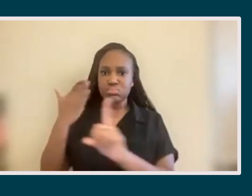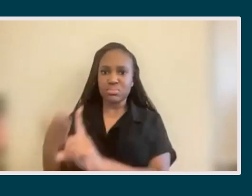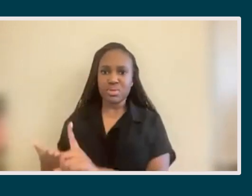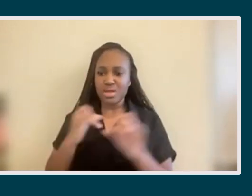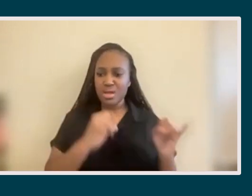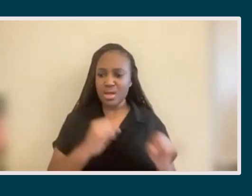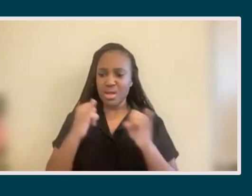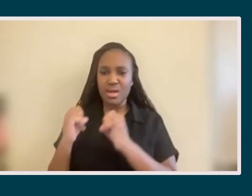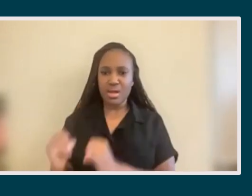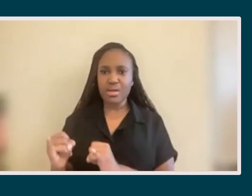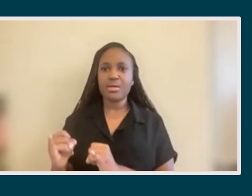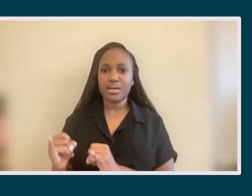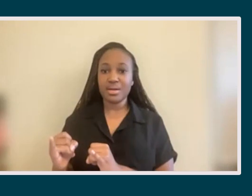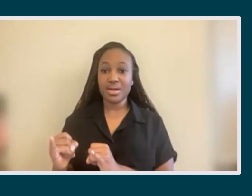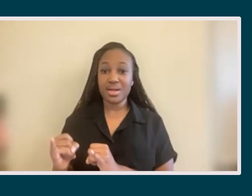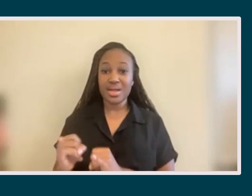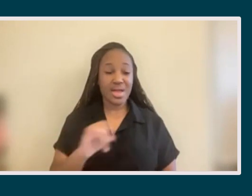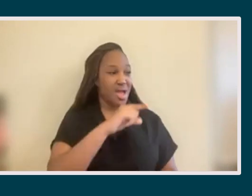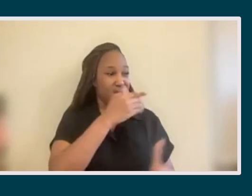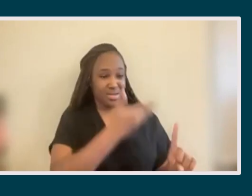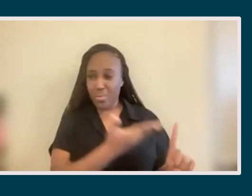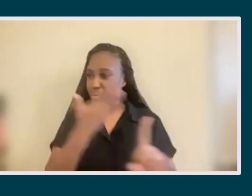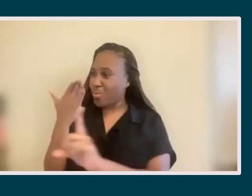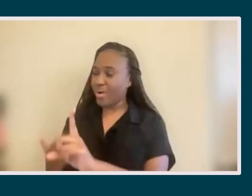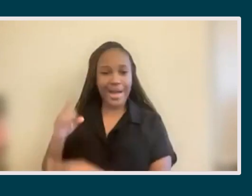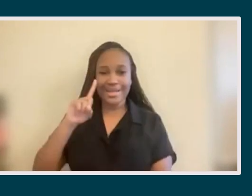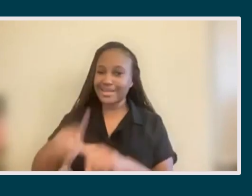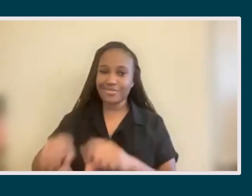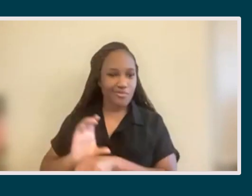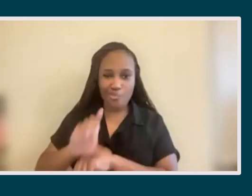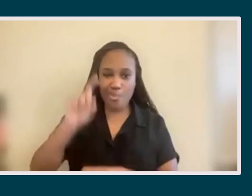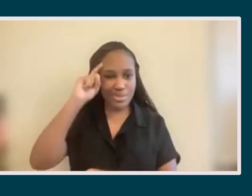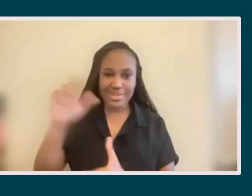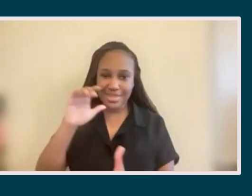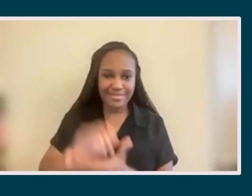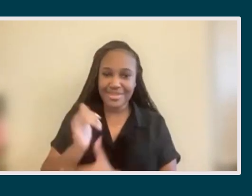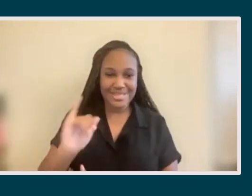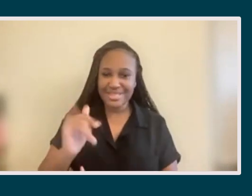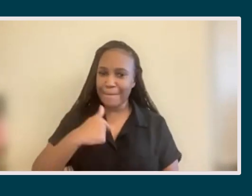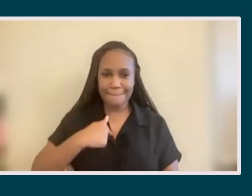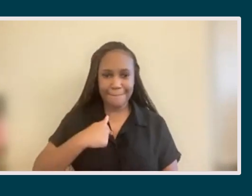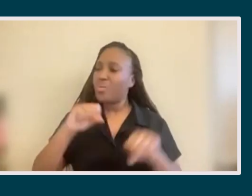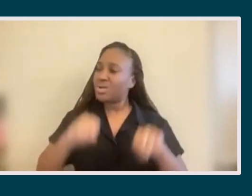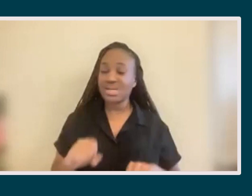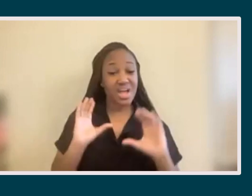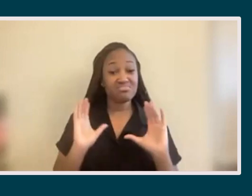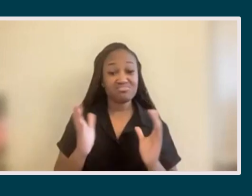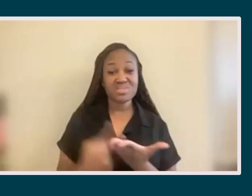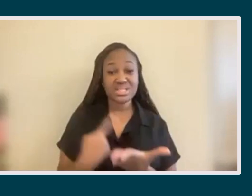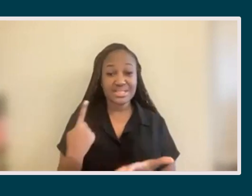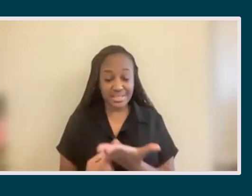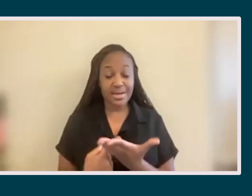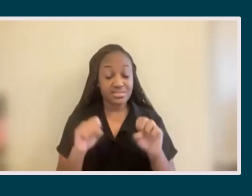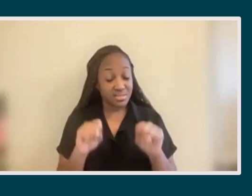make, Laura, Lindsey, Barb, anyone believe what I believe. We can talk about it. And as Laura